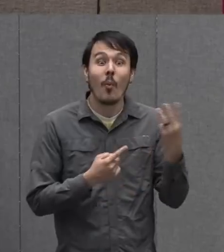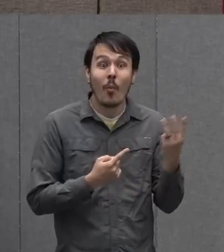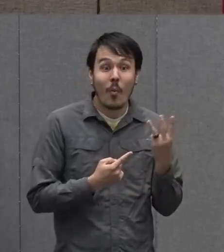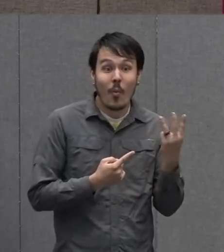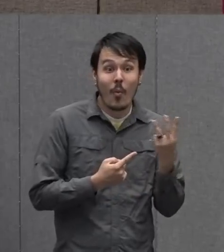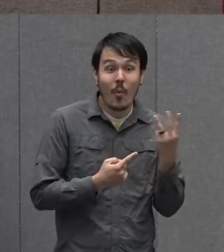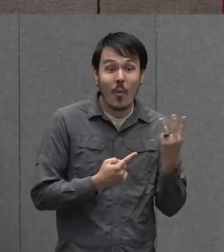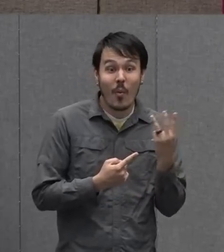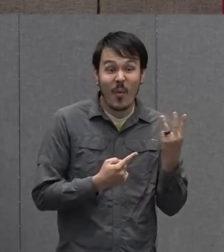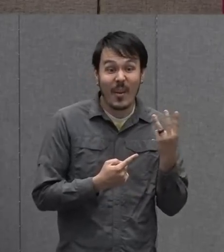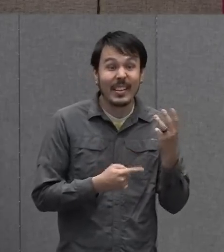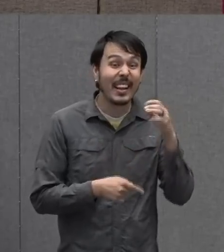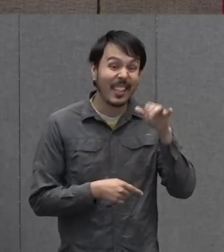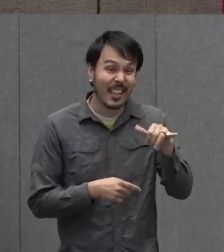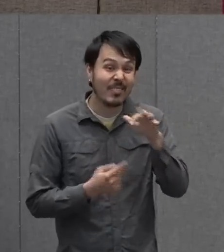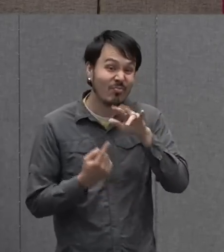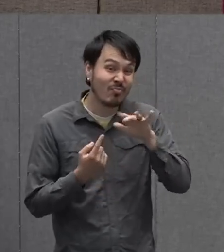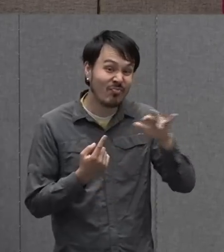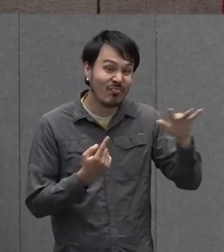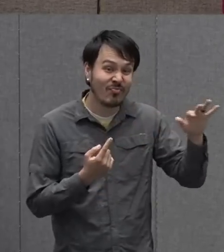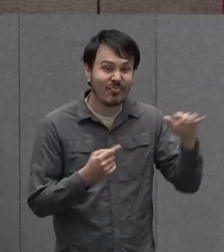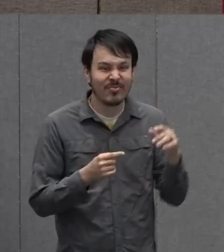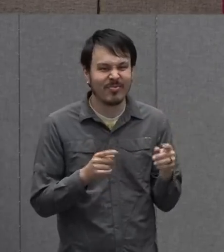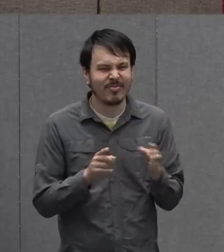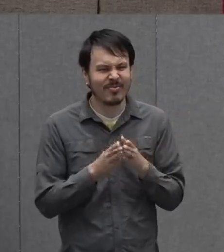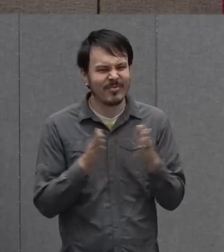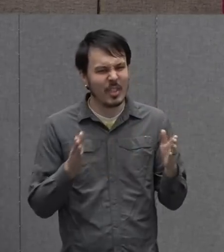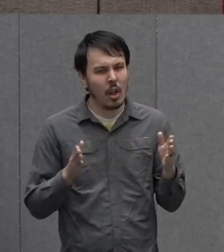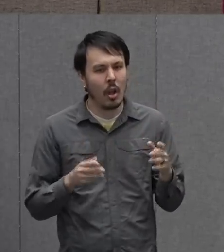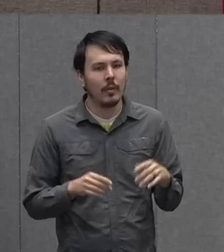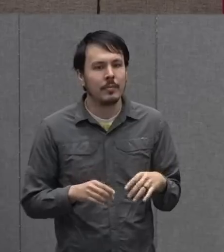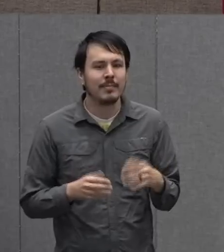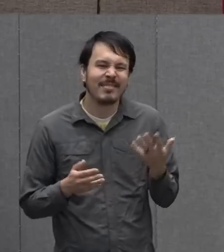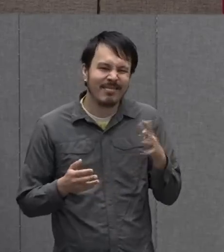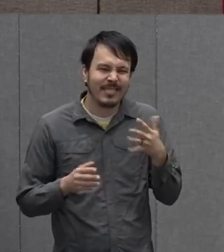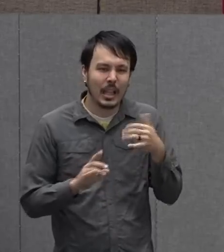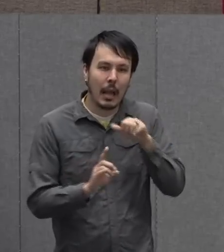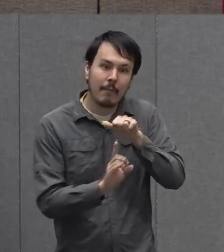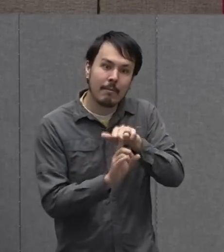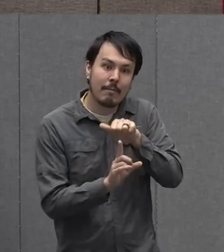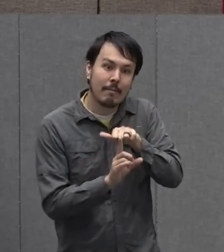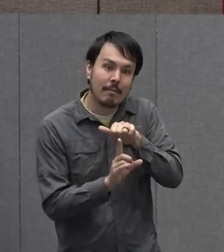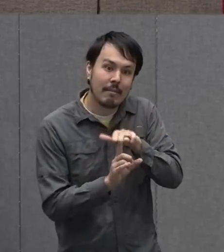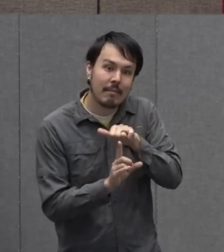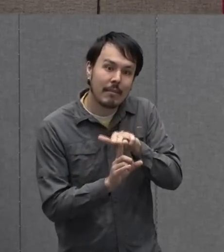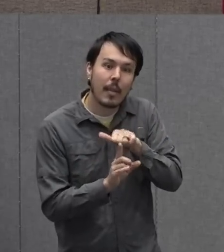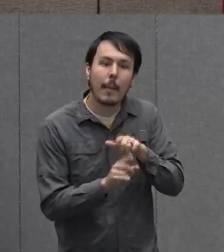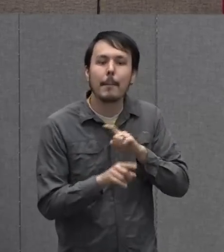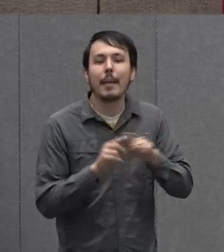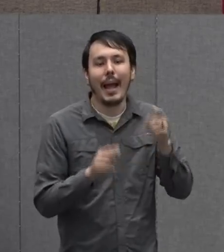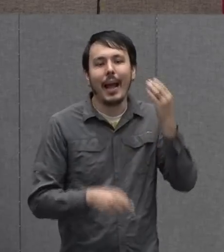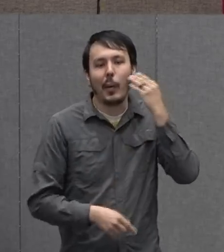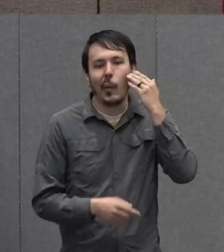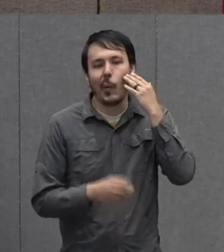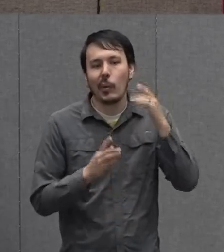Wednesday. This is a long word, and there are some tricky letters in Wednesday, but I know what it begins with.